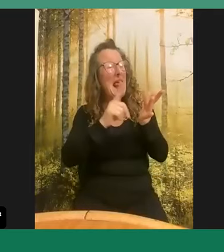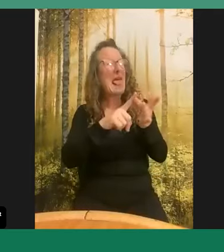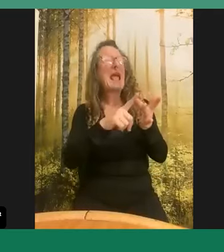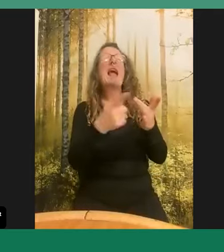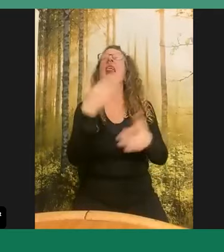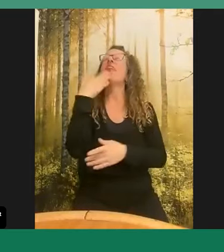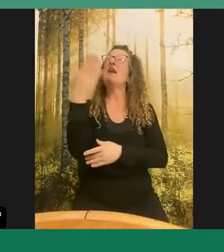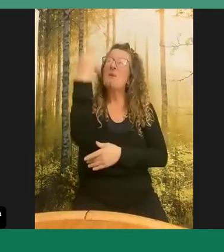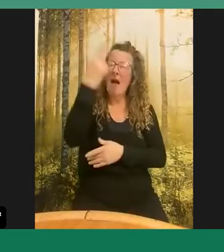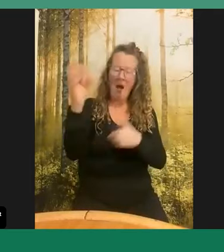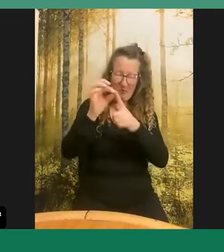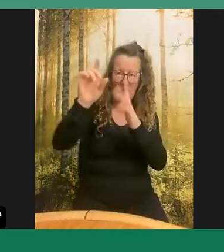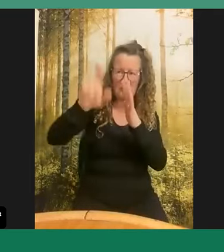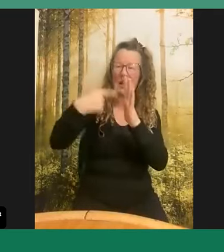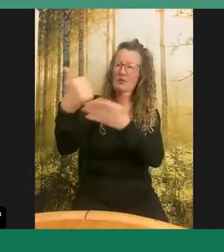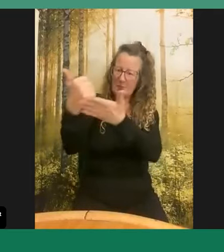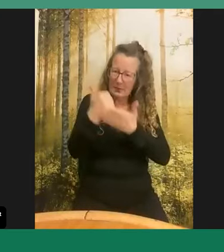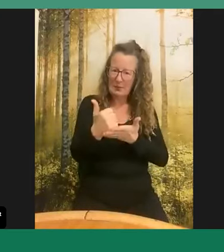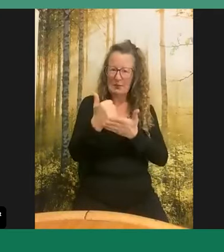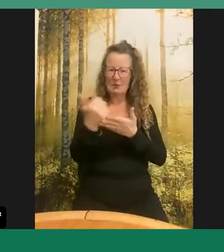facilitating this work.